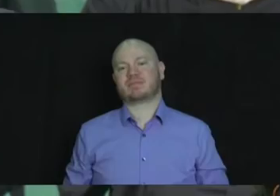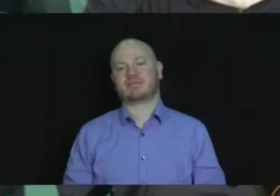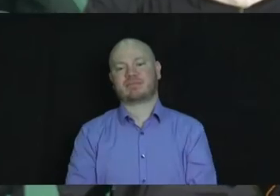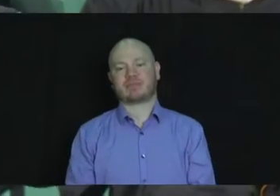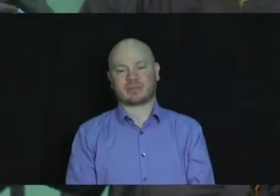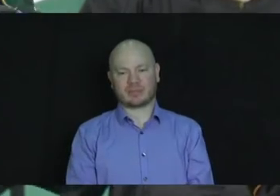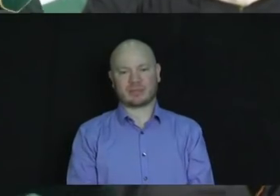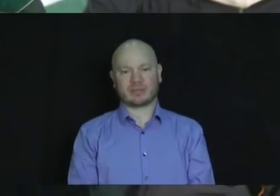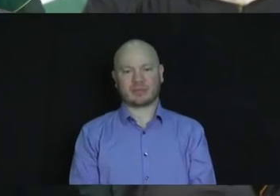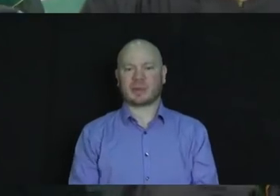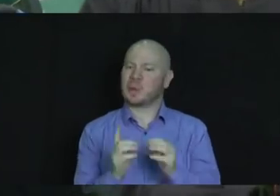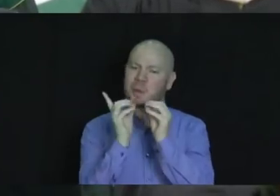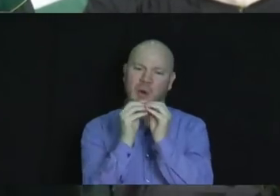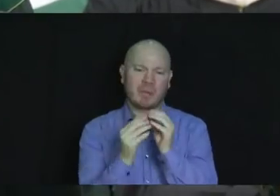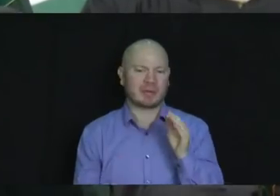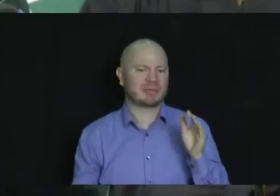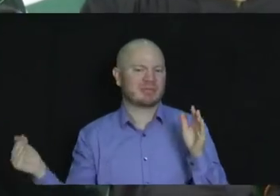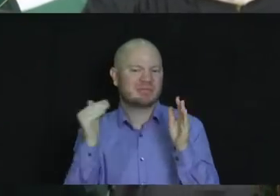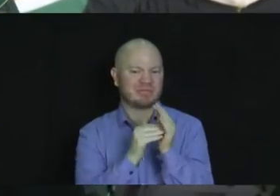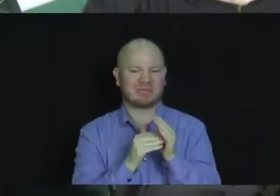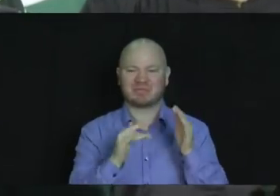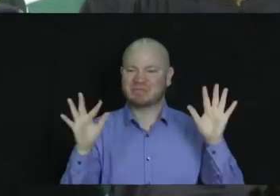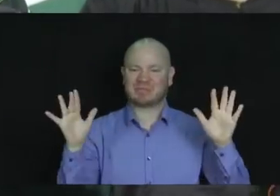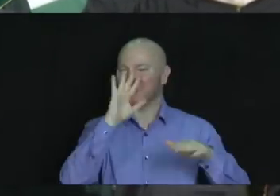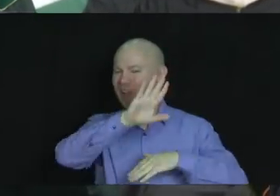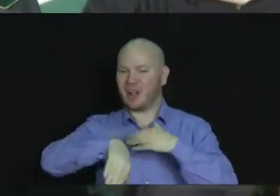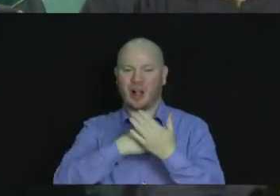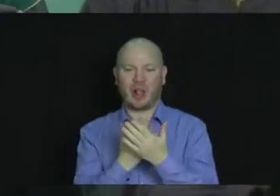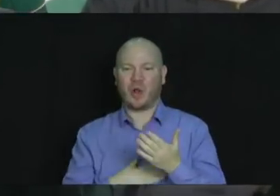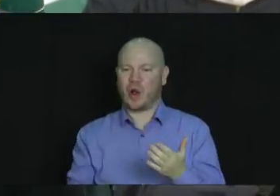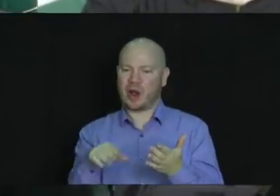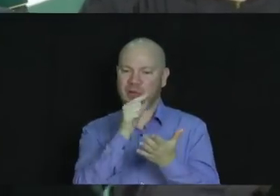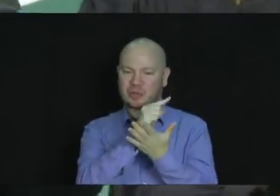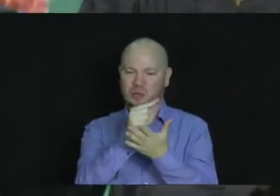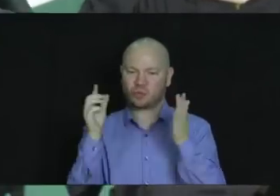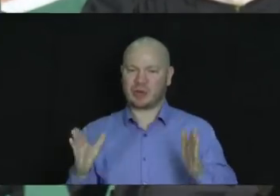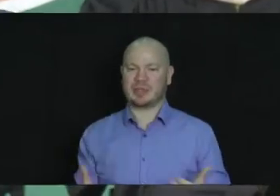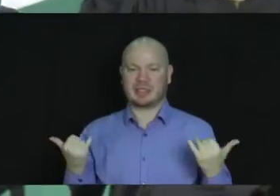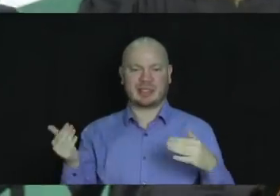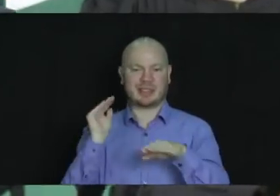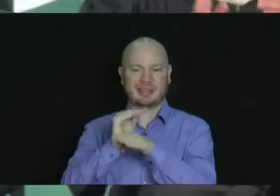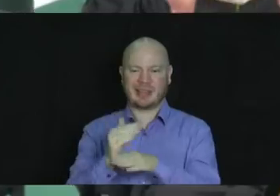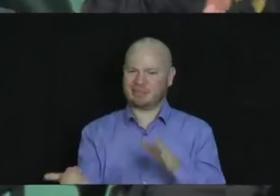give another hearty round of applause to all of our graduates tonight.